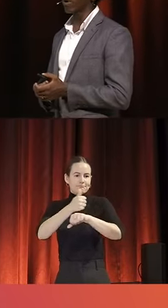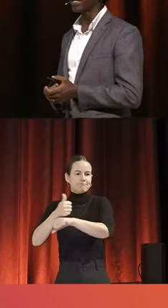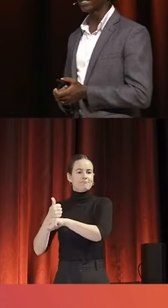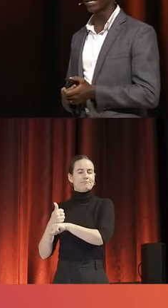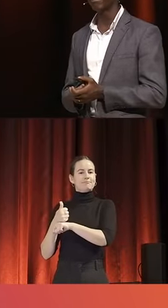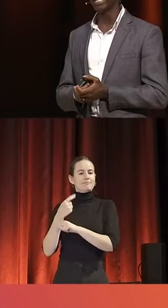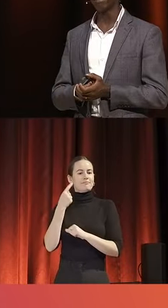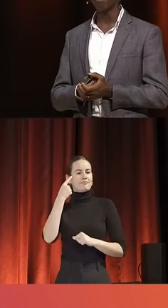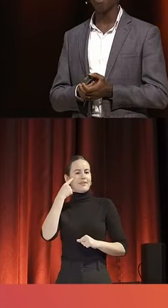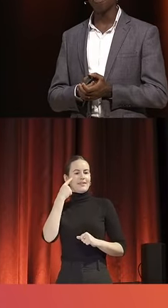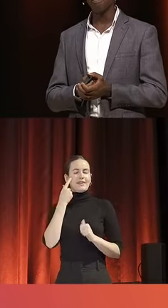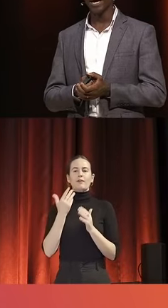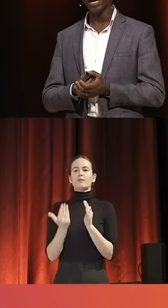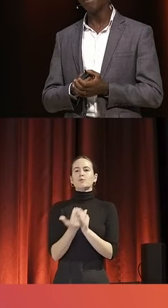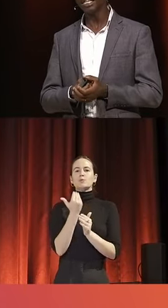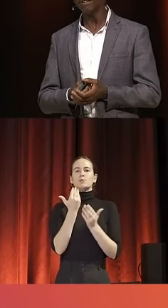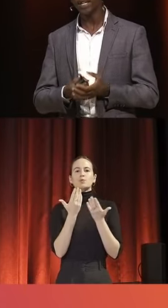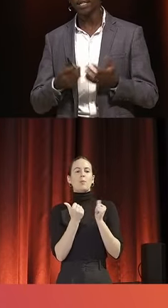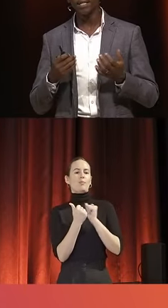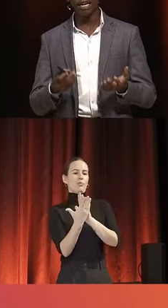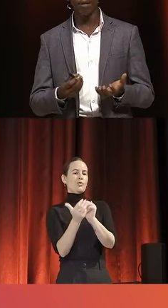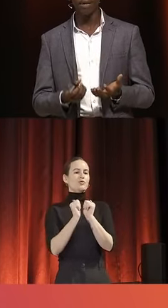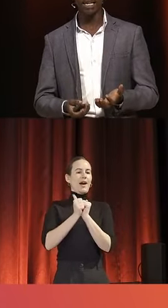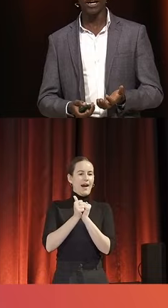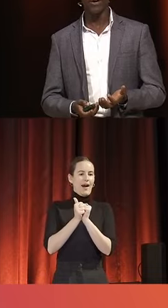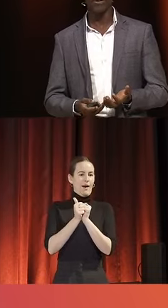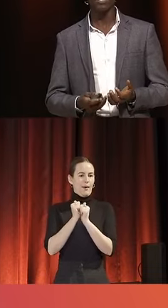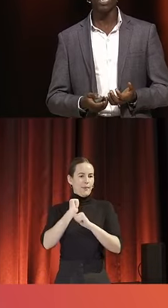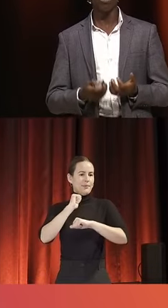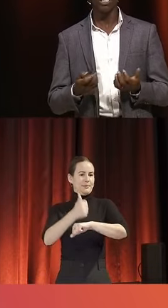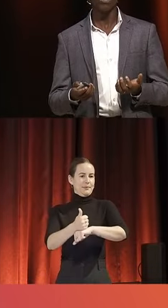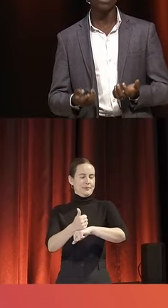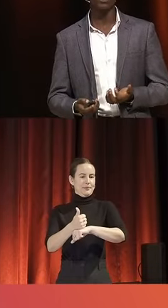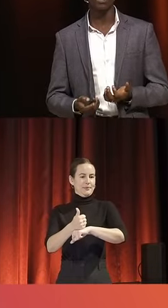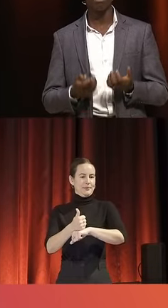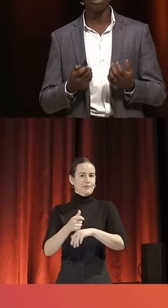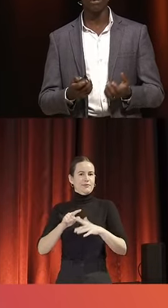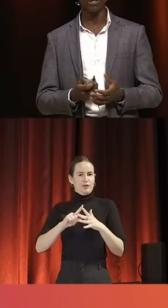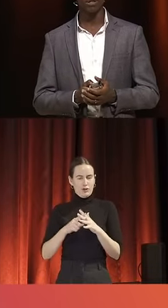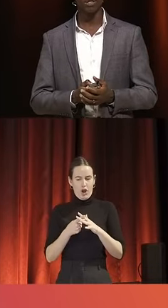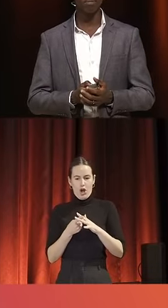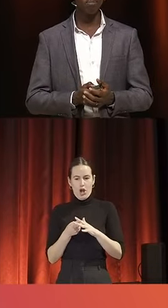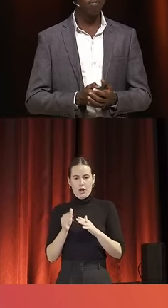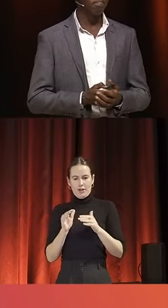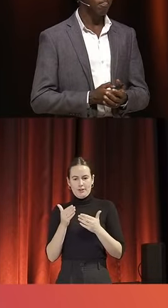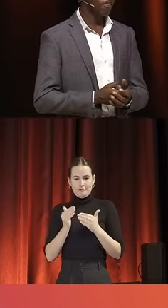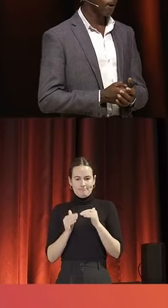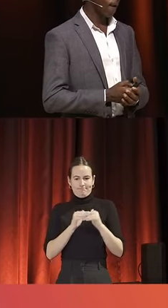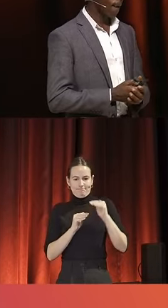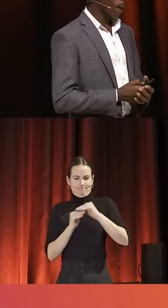different way that it can be. And I believe that it's layer by layer is how ecosystems are built.